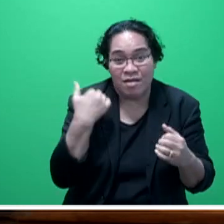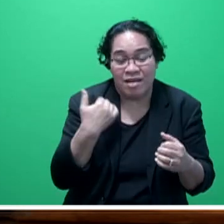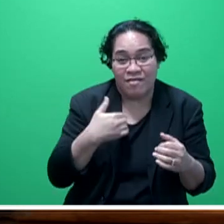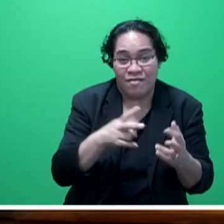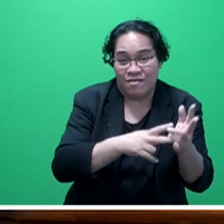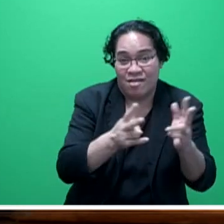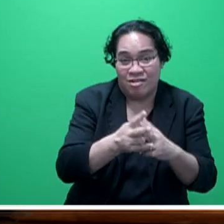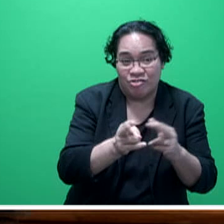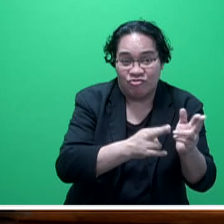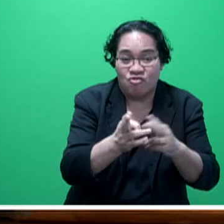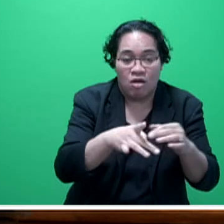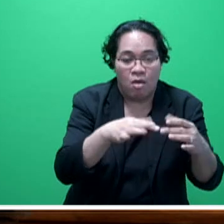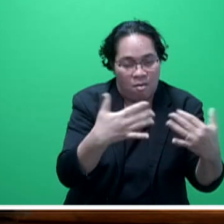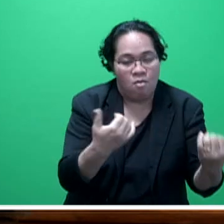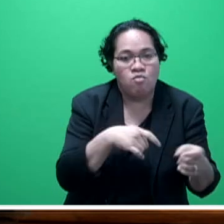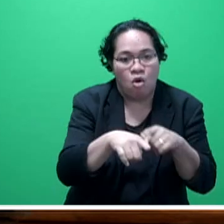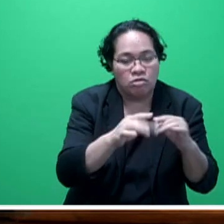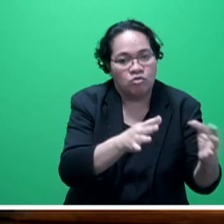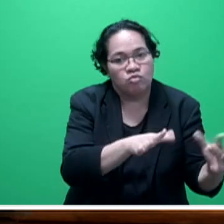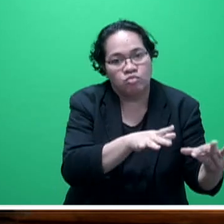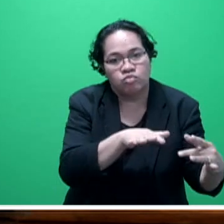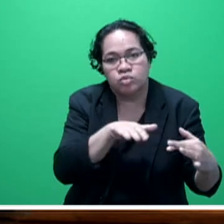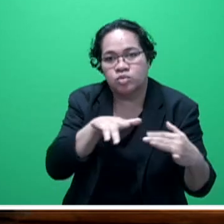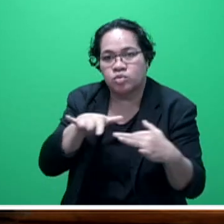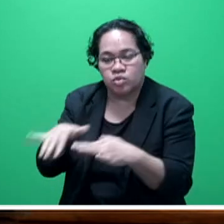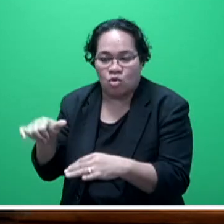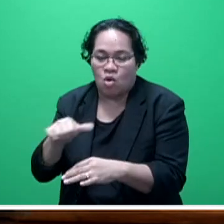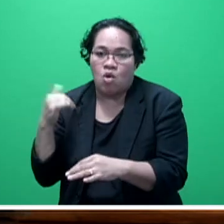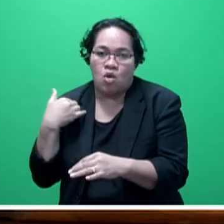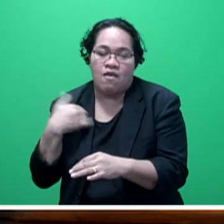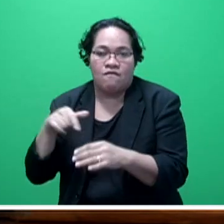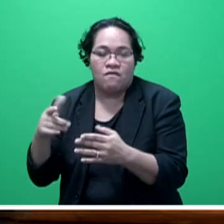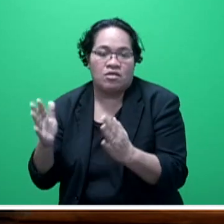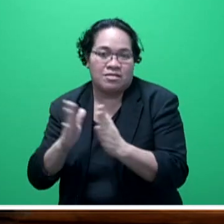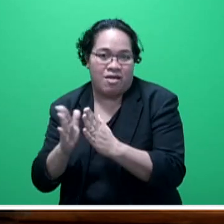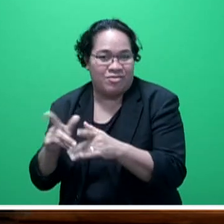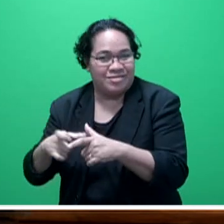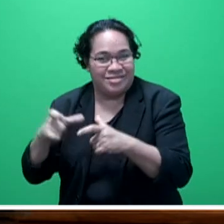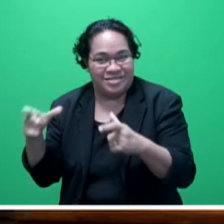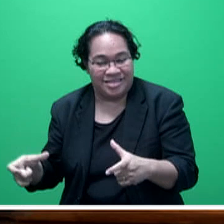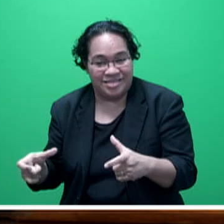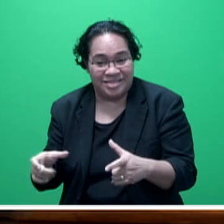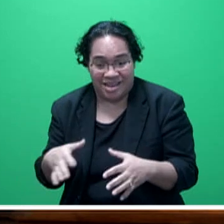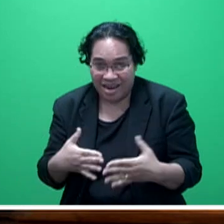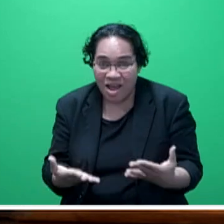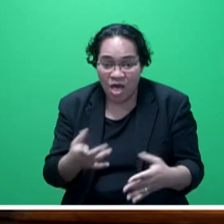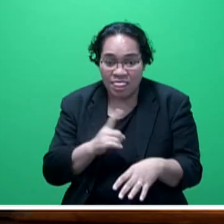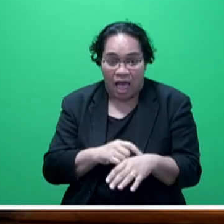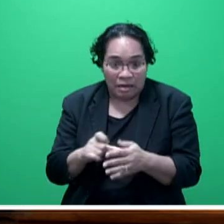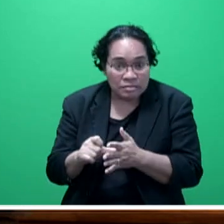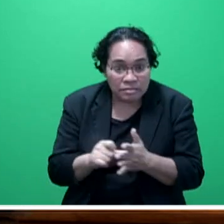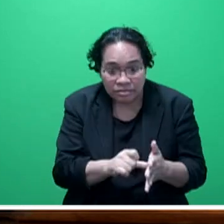are committed about raising standard of living in the rural areas. Even in times of crisis like that we